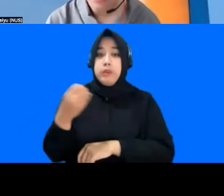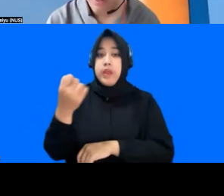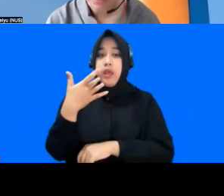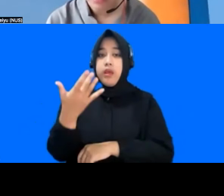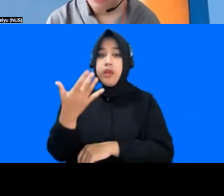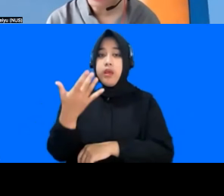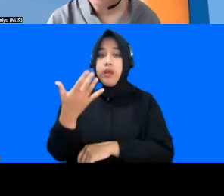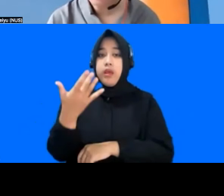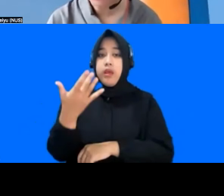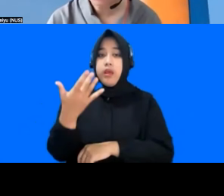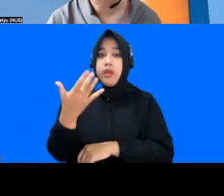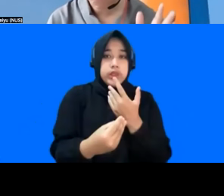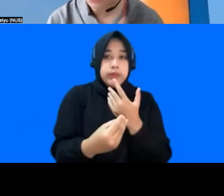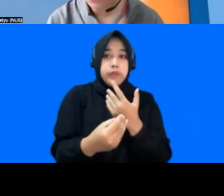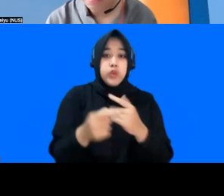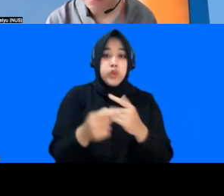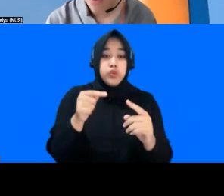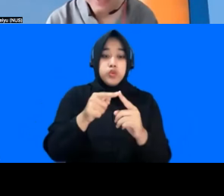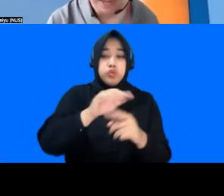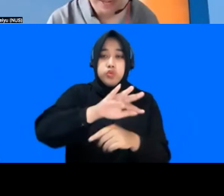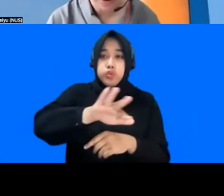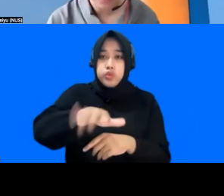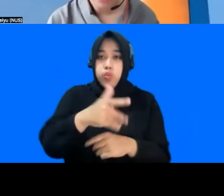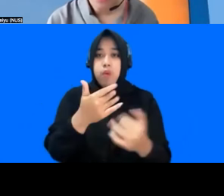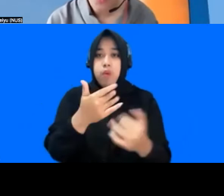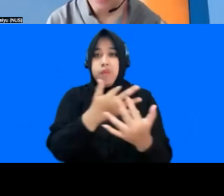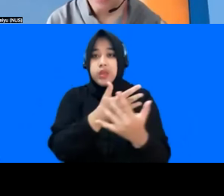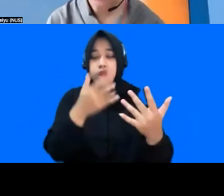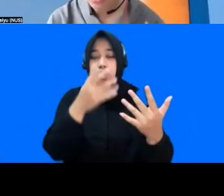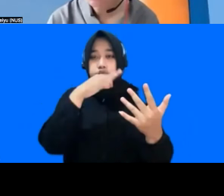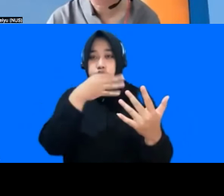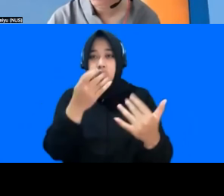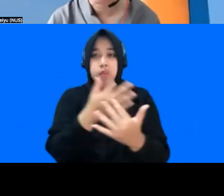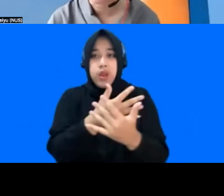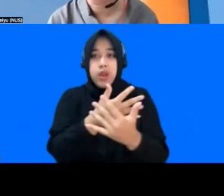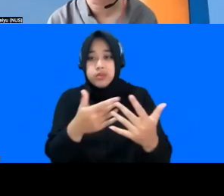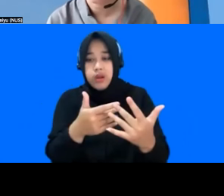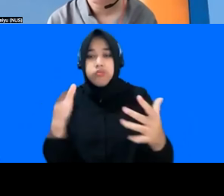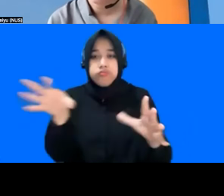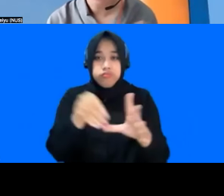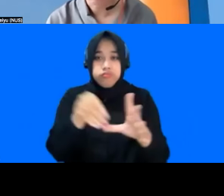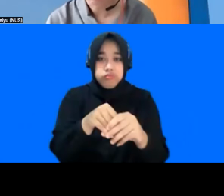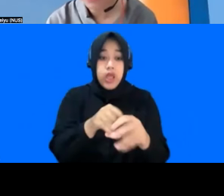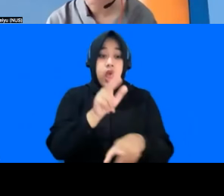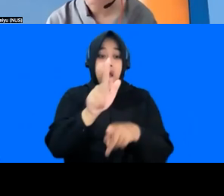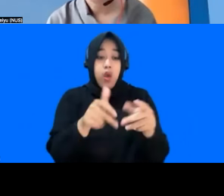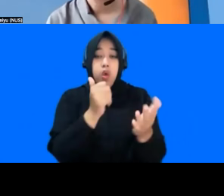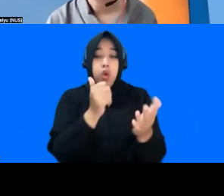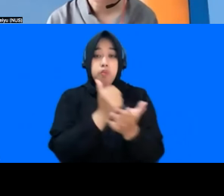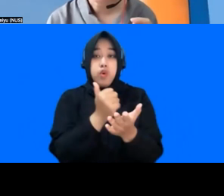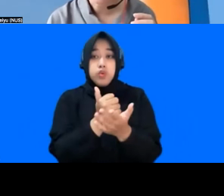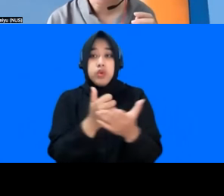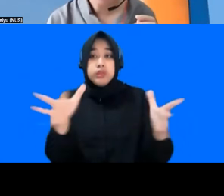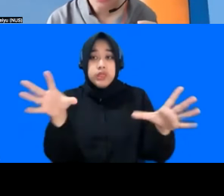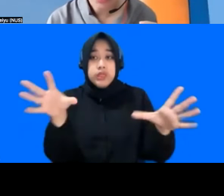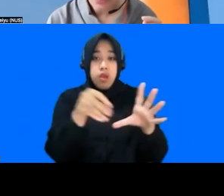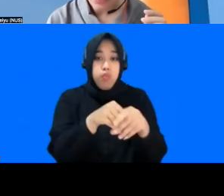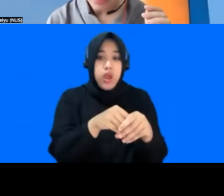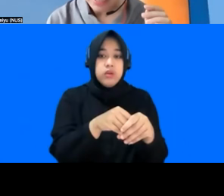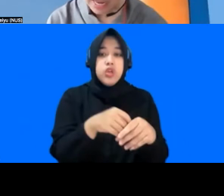heard. Otherwise, if you put them all together, only certain voices are heard, end of quote. So I'd like